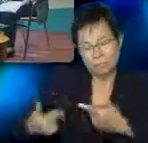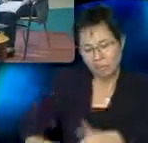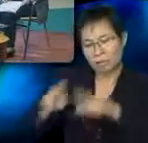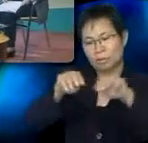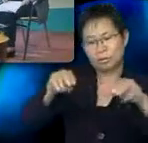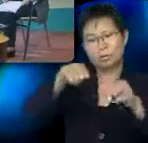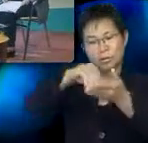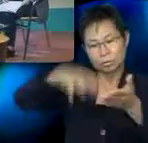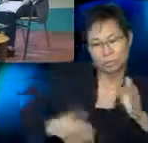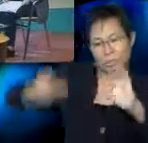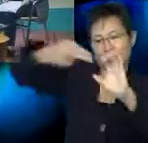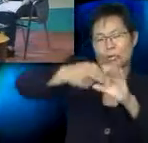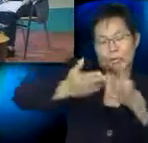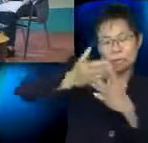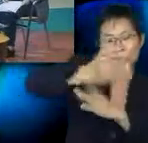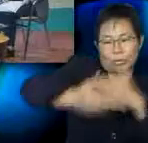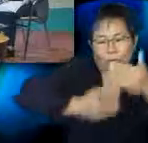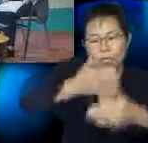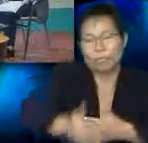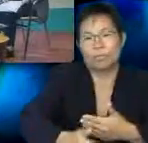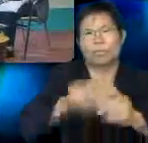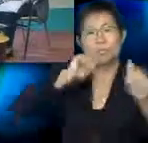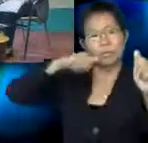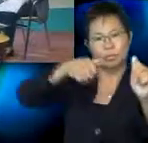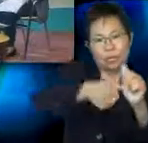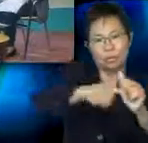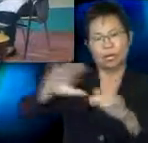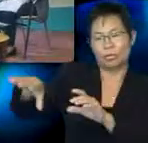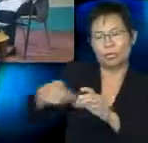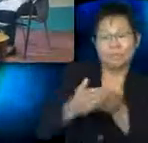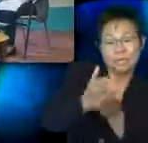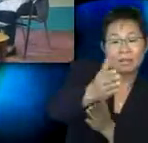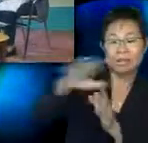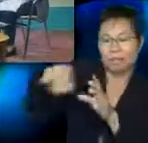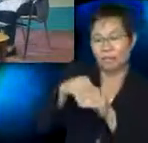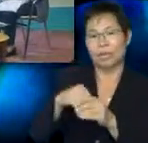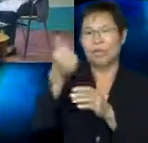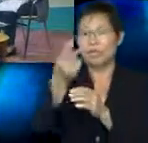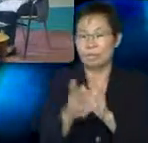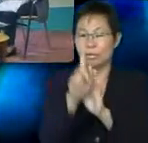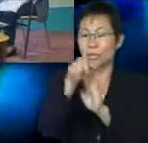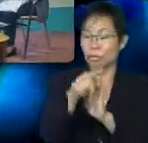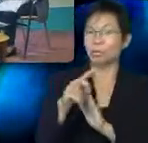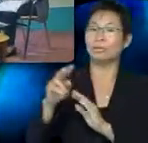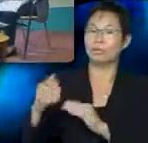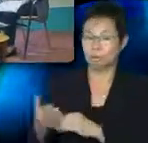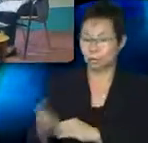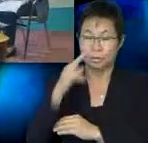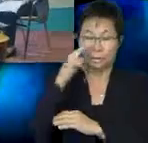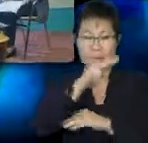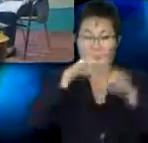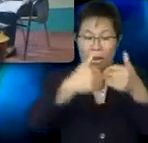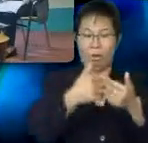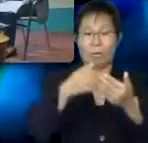student participation through a process of direct involvement. In a few moments, you will see how Mr.